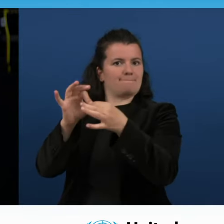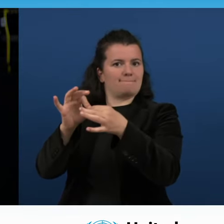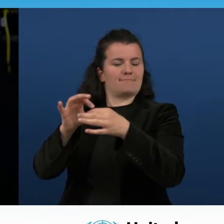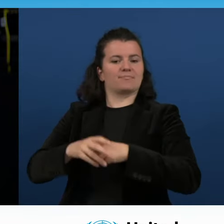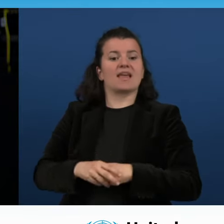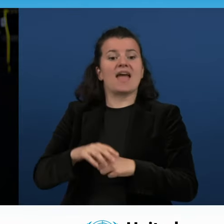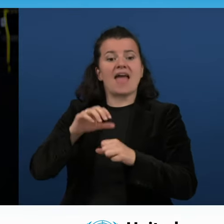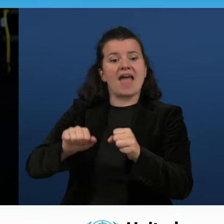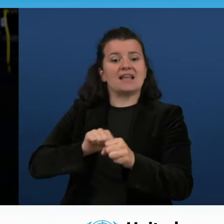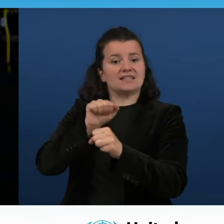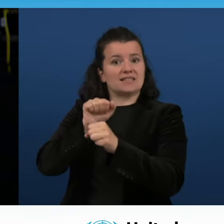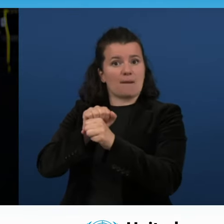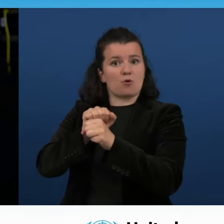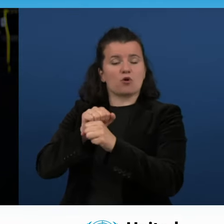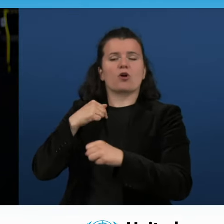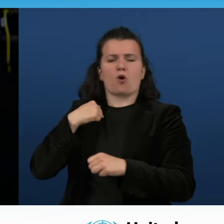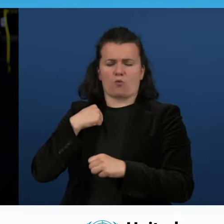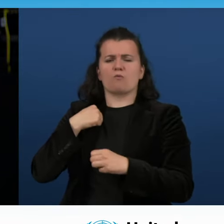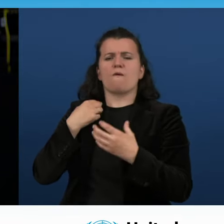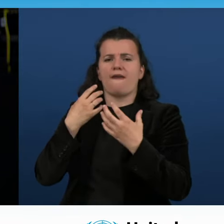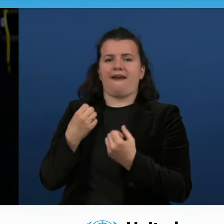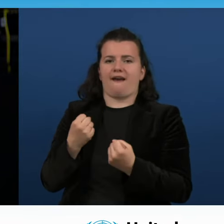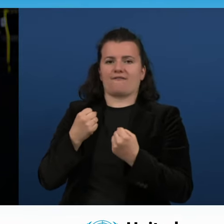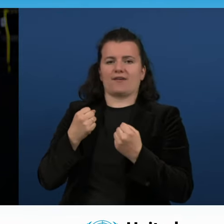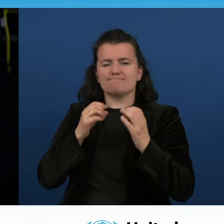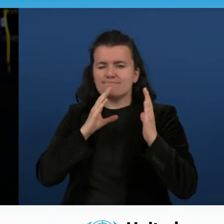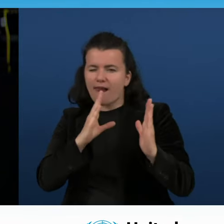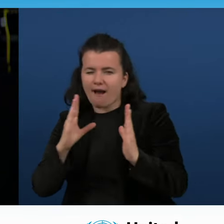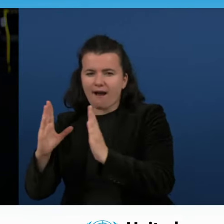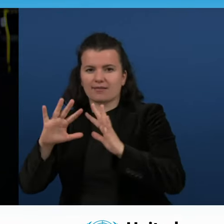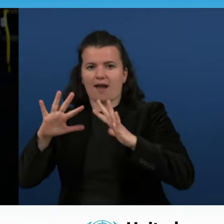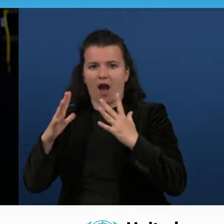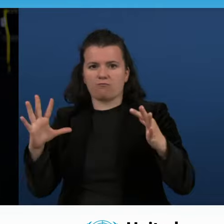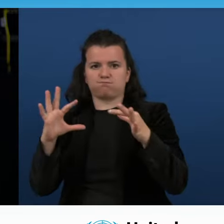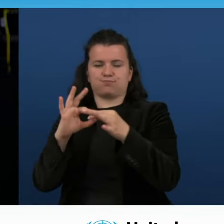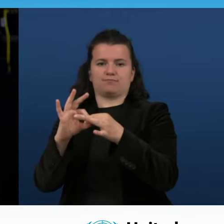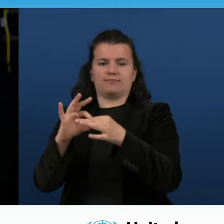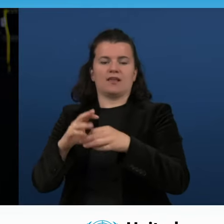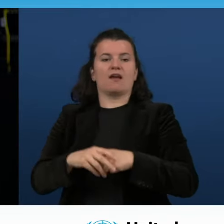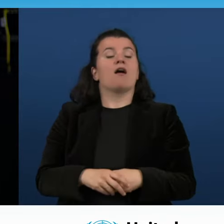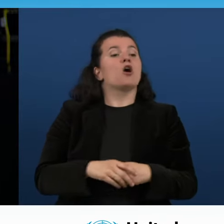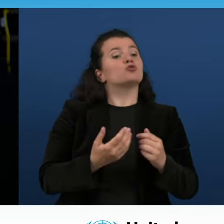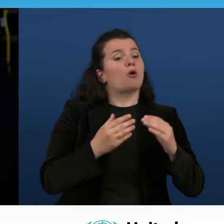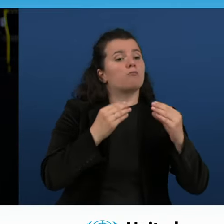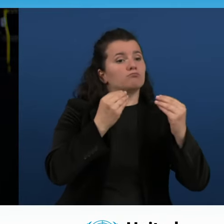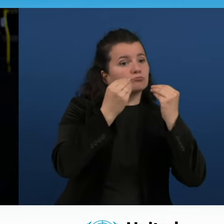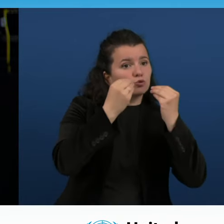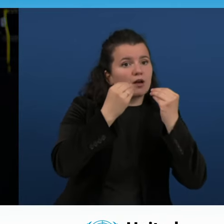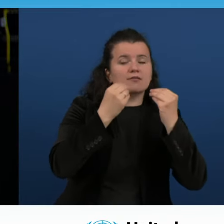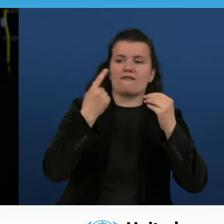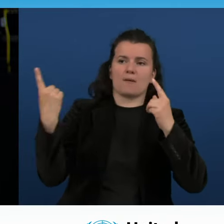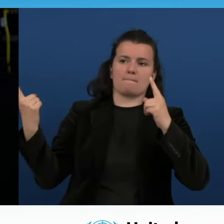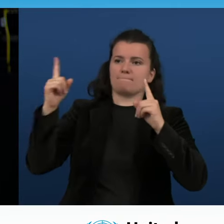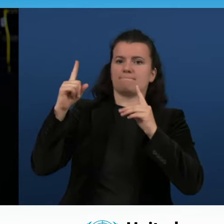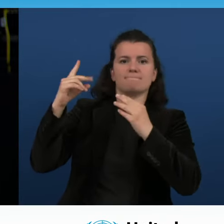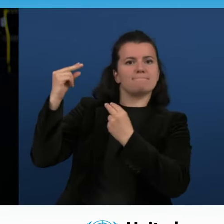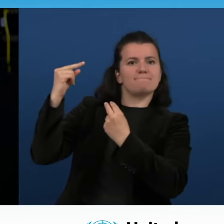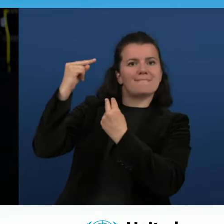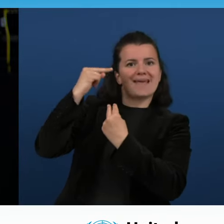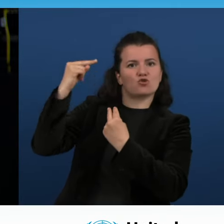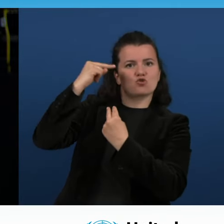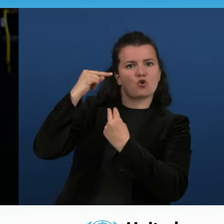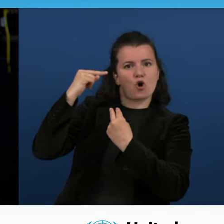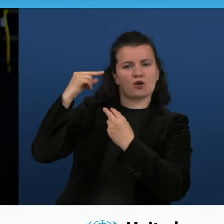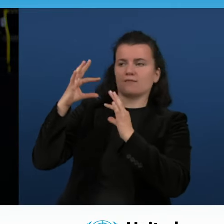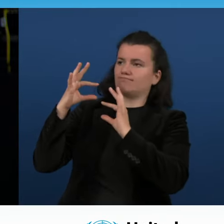mentorship, allowing any young person to apply to be matched one-to-one with a mentor in their field of interest. And we've delivered over 14,000 hours of